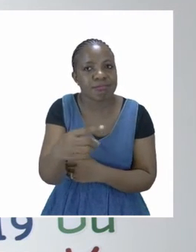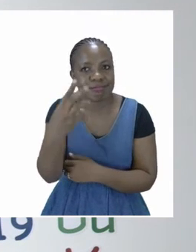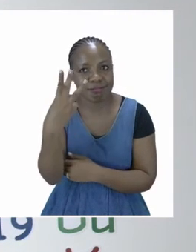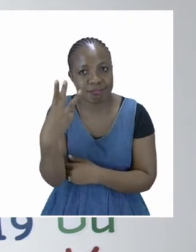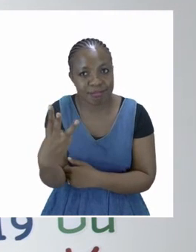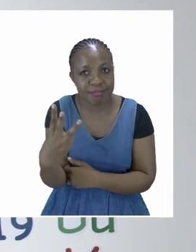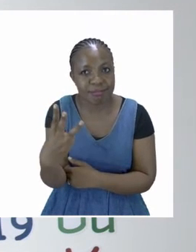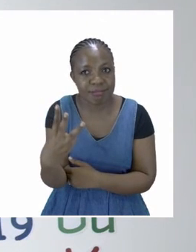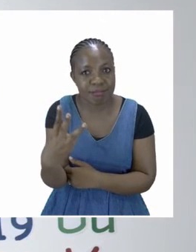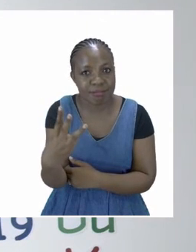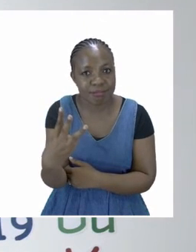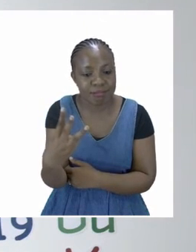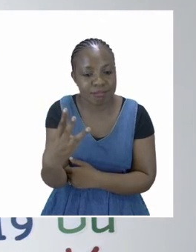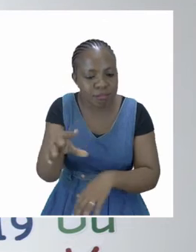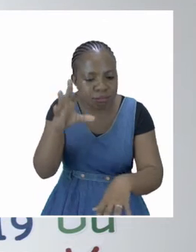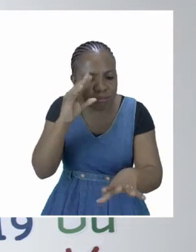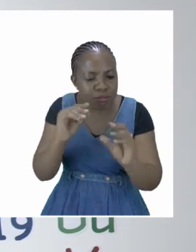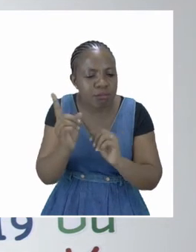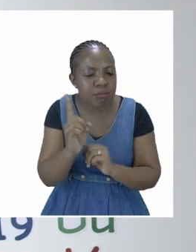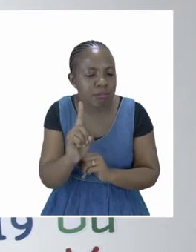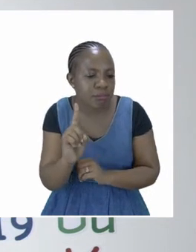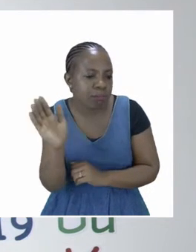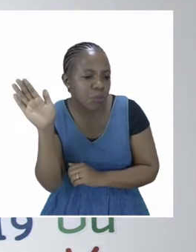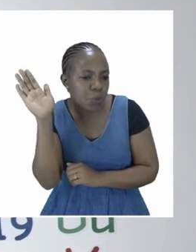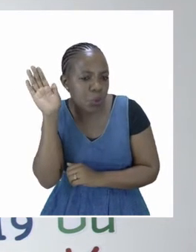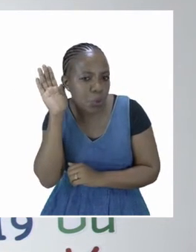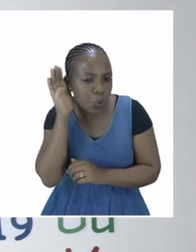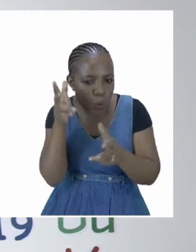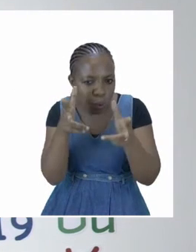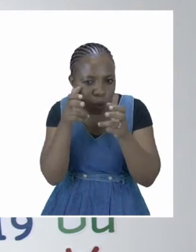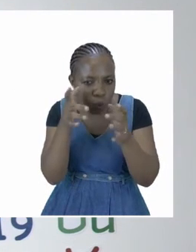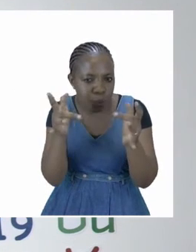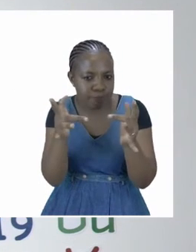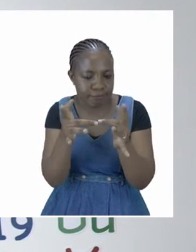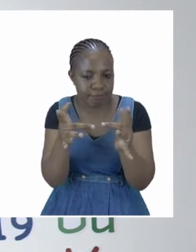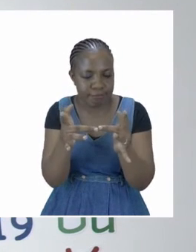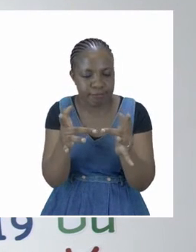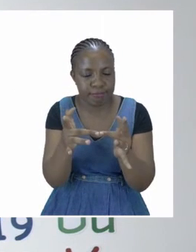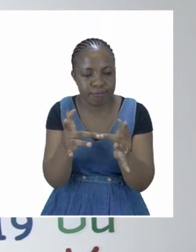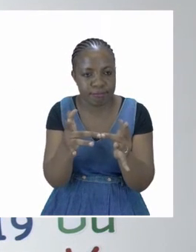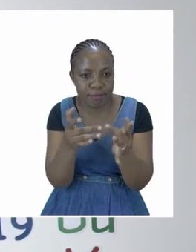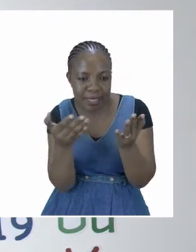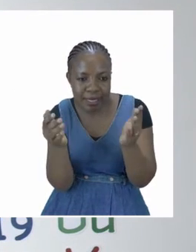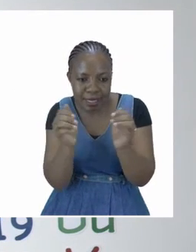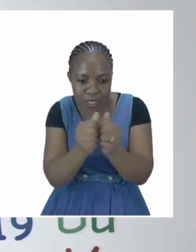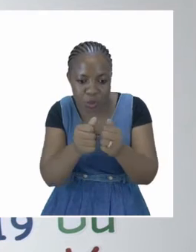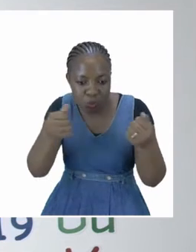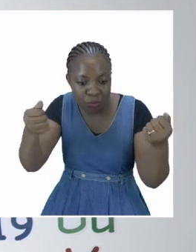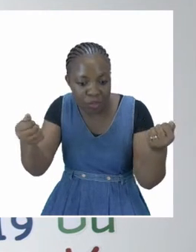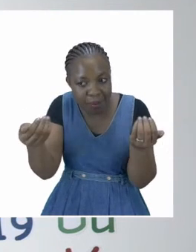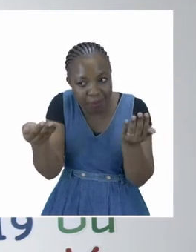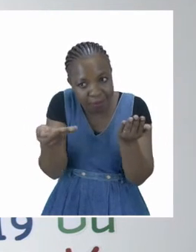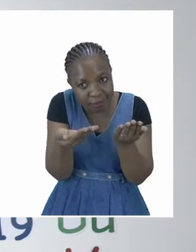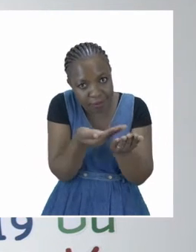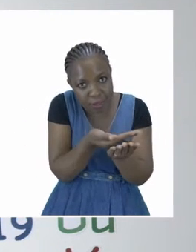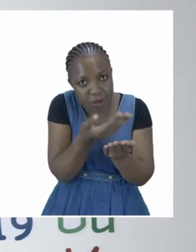lessons are for listening or watching online. Inside the newspapers, there is an insert